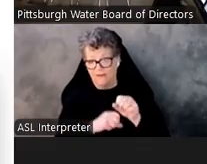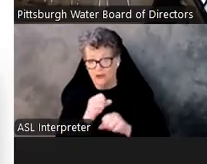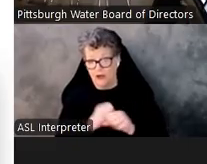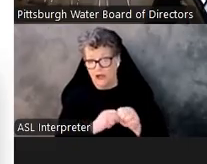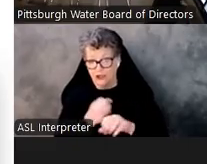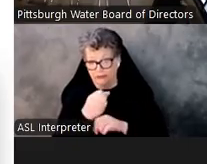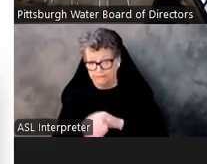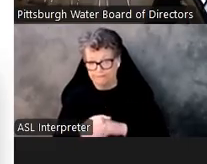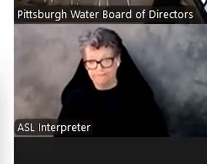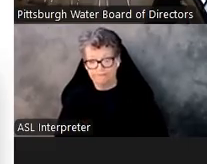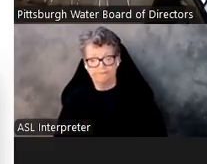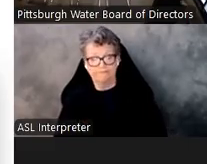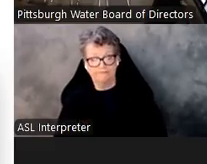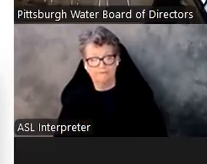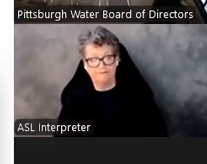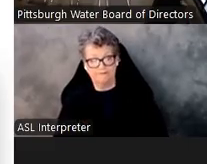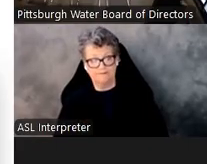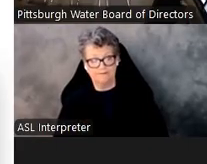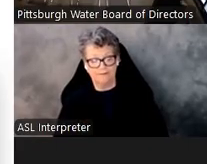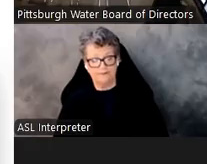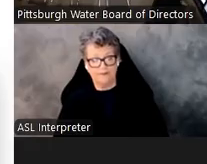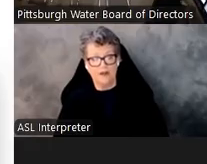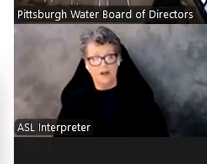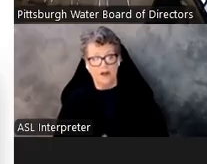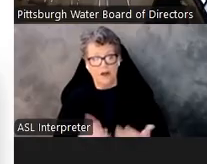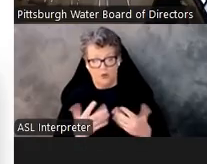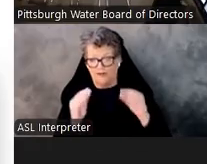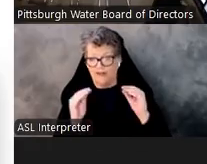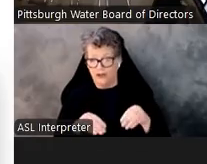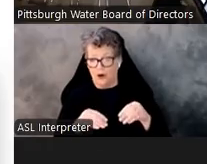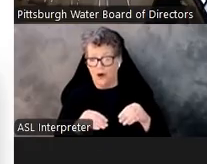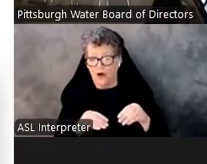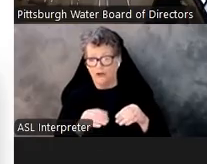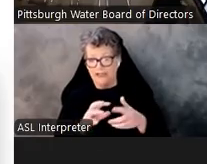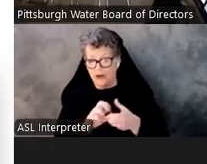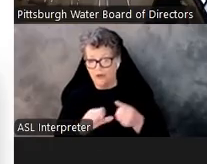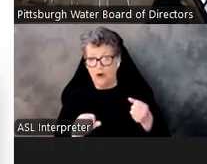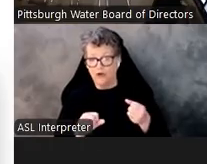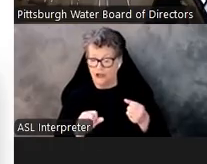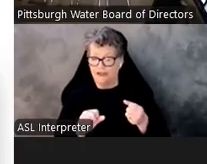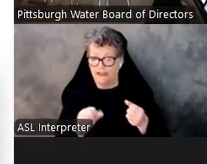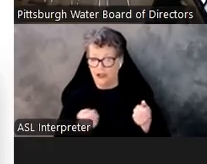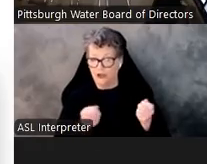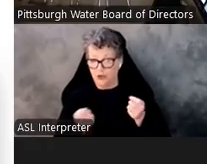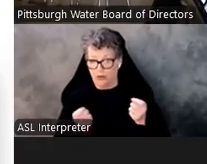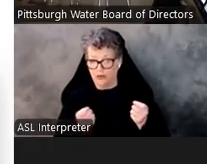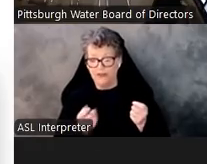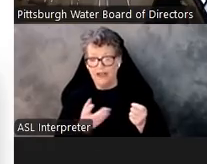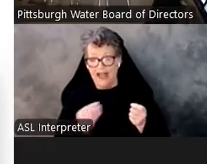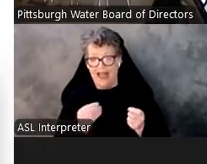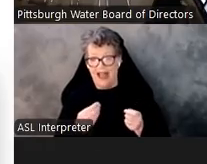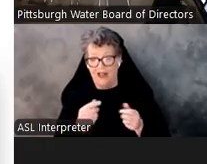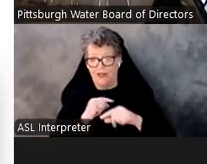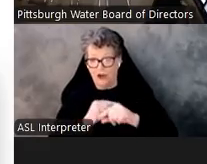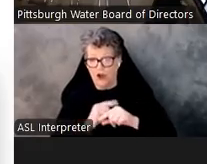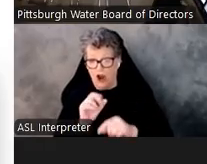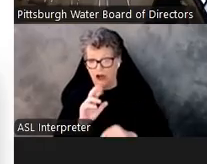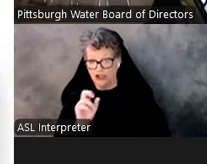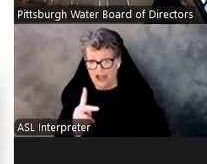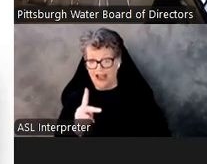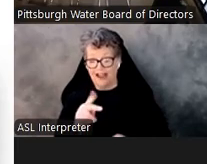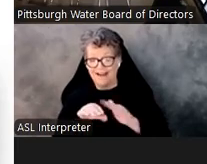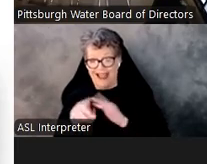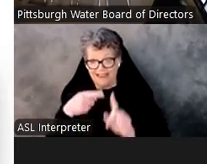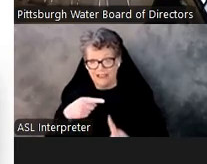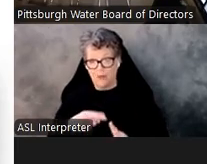placed. We have installed erosion and sediment controls, and the guard shack and access points